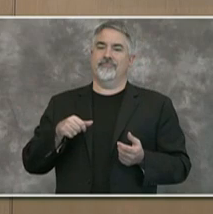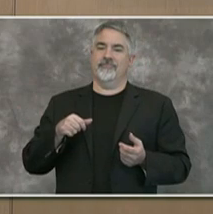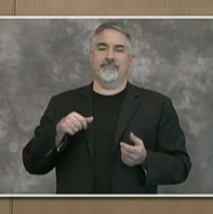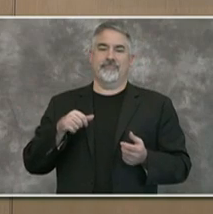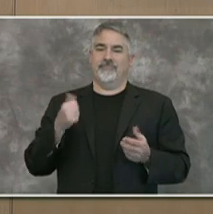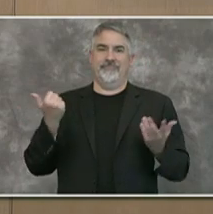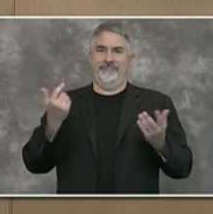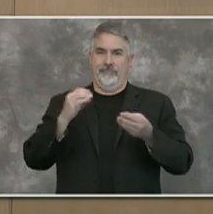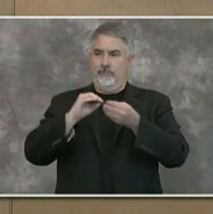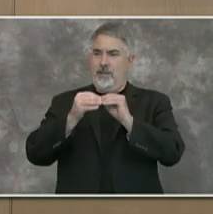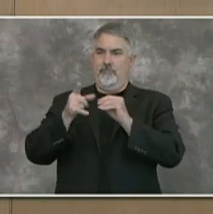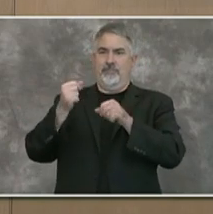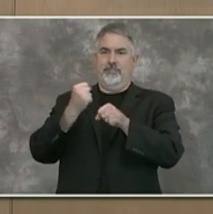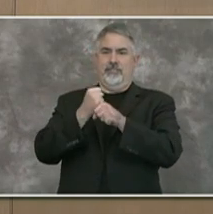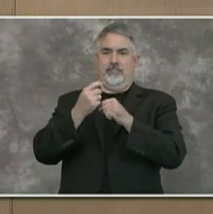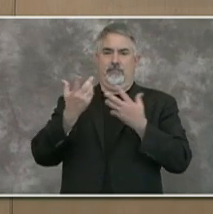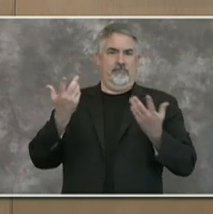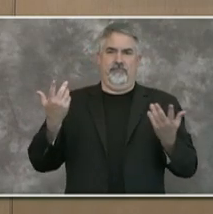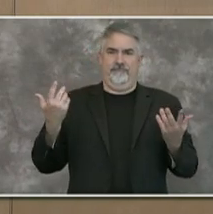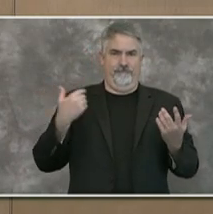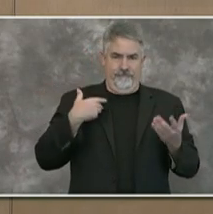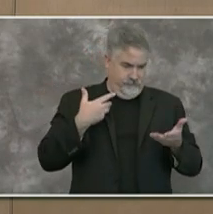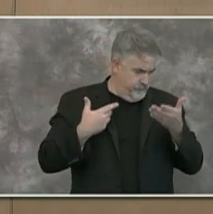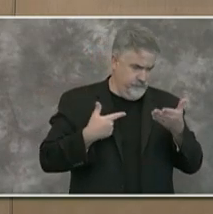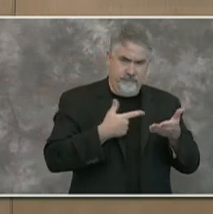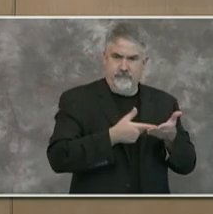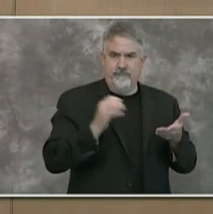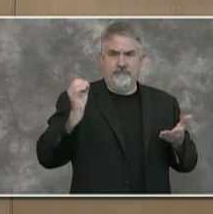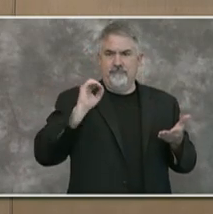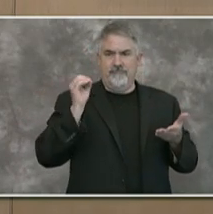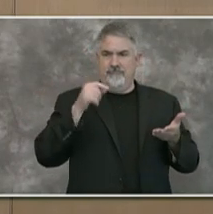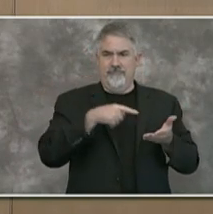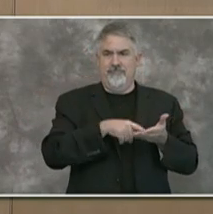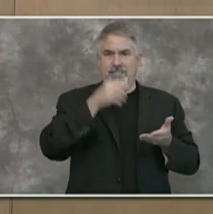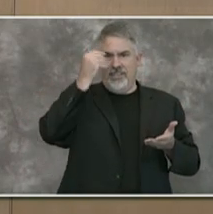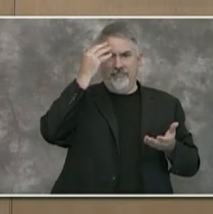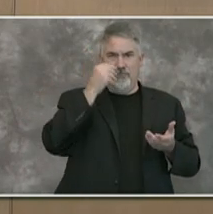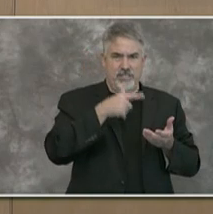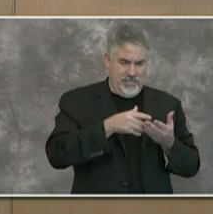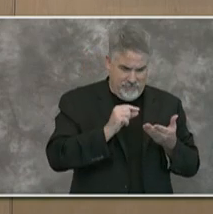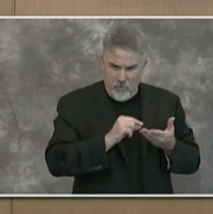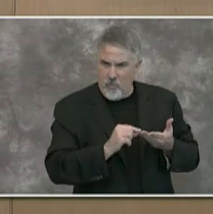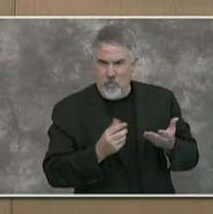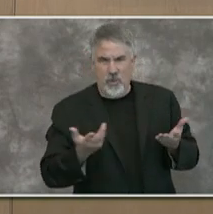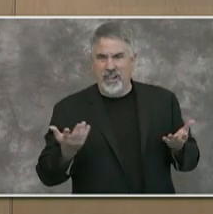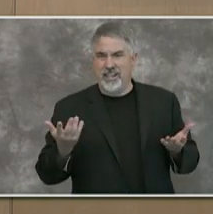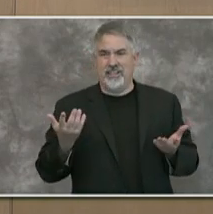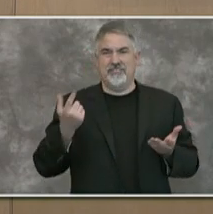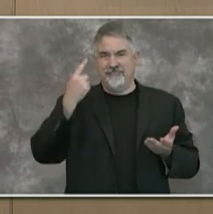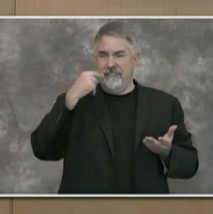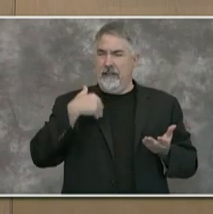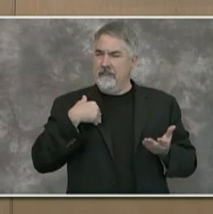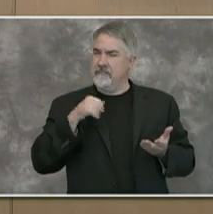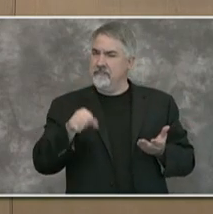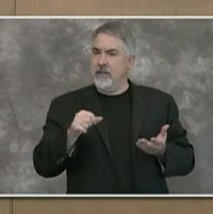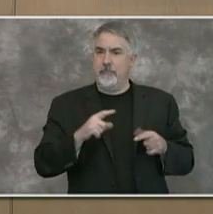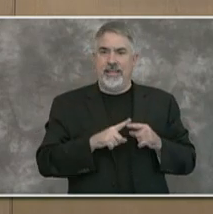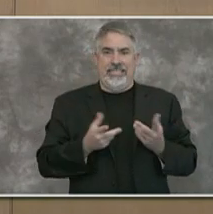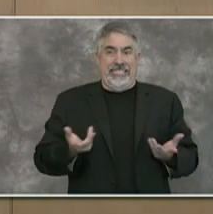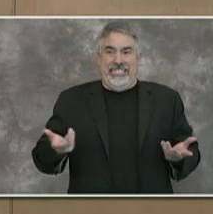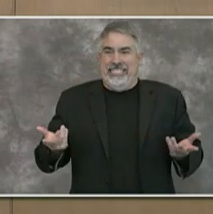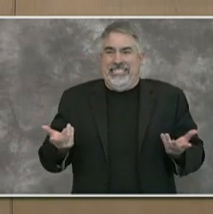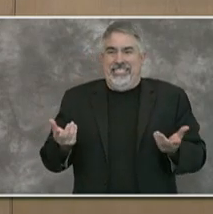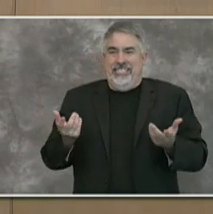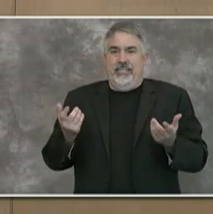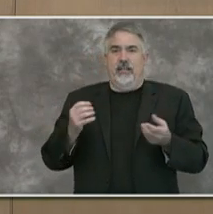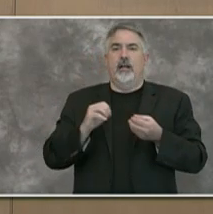following. I would anticipate that that number is very small. So again, it is not one of the metrics that